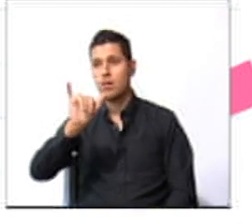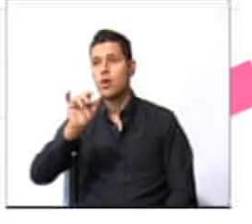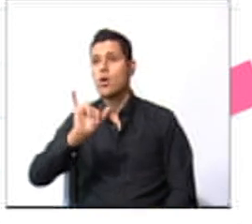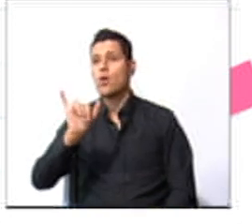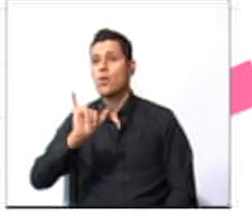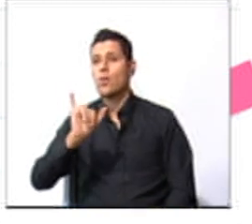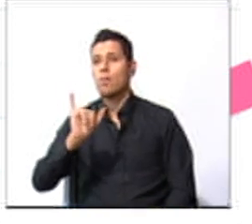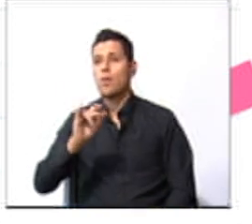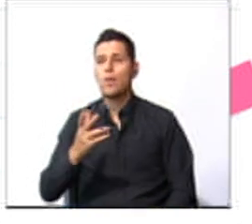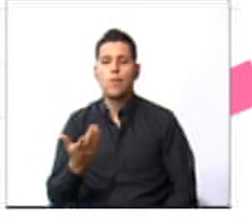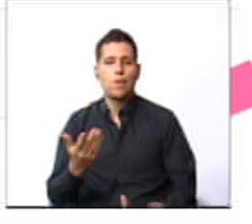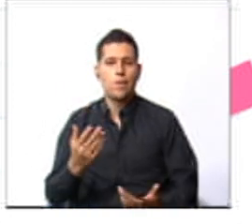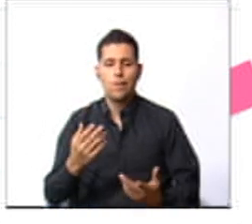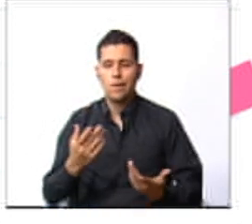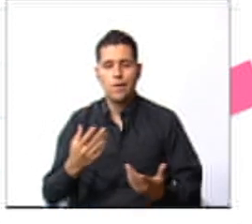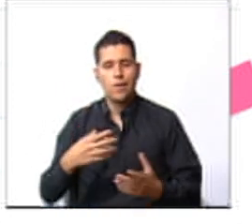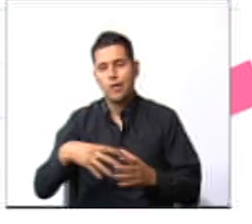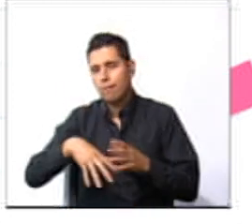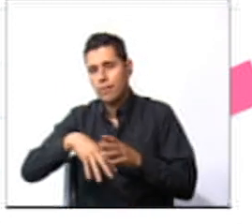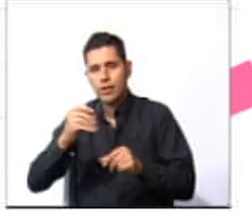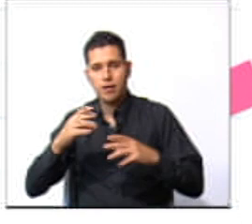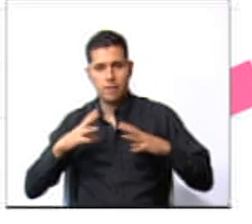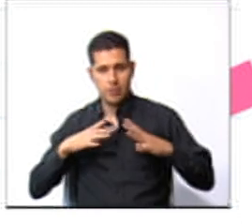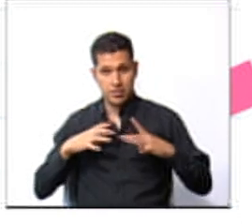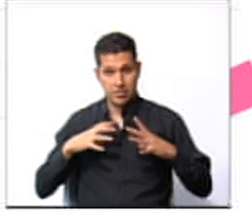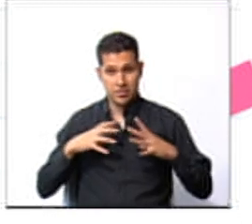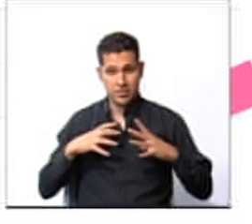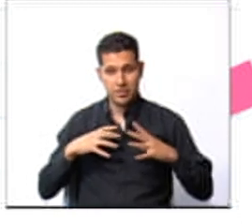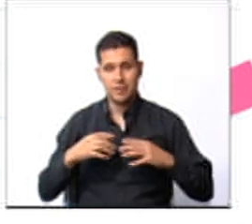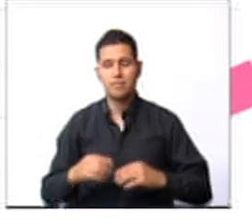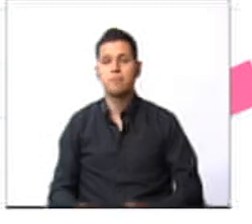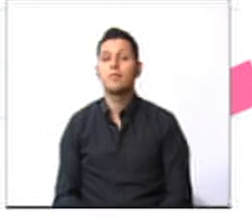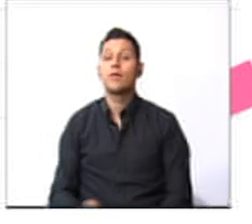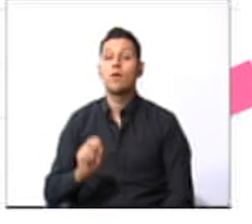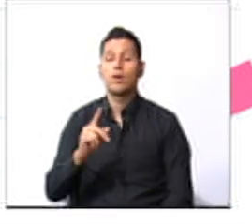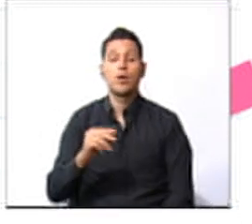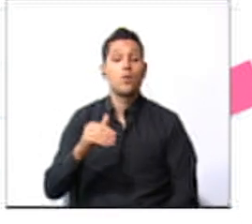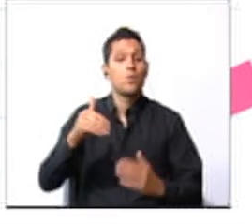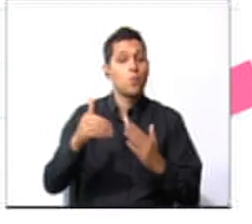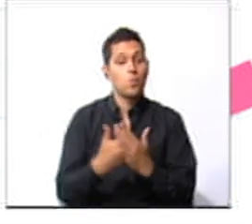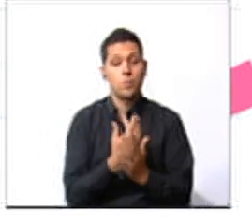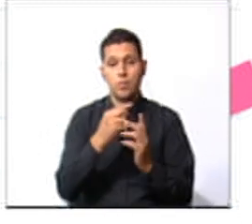Okay, now that we have the meaning of the vocabulary,